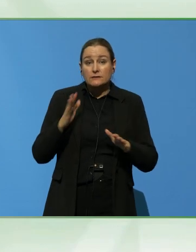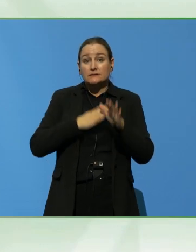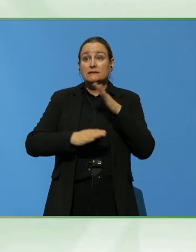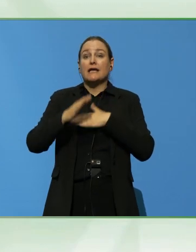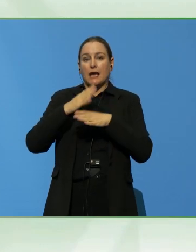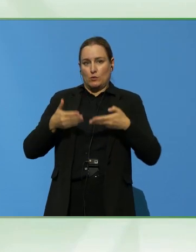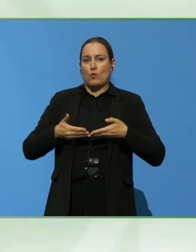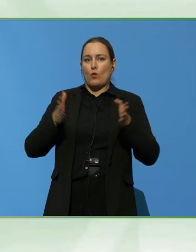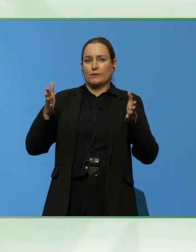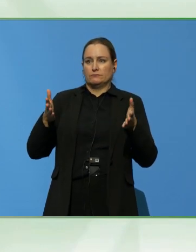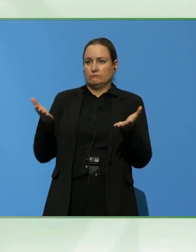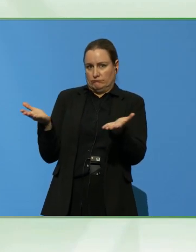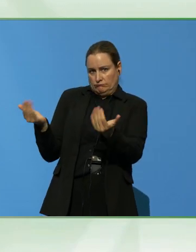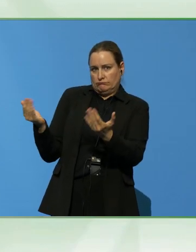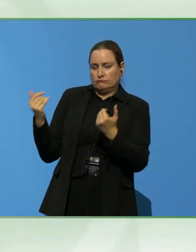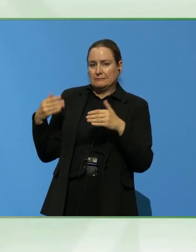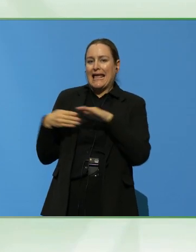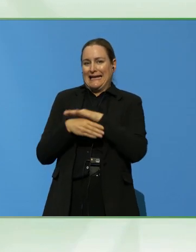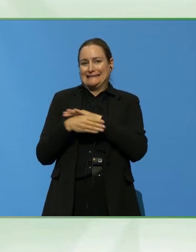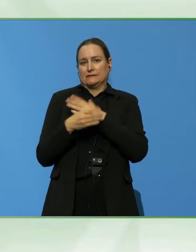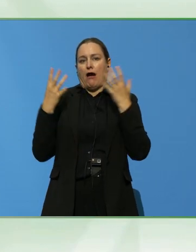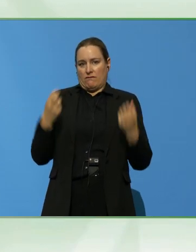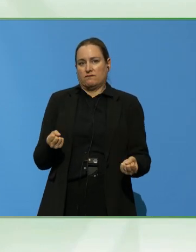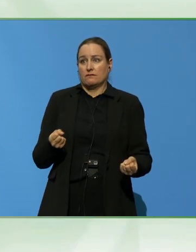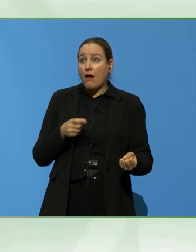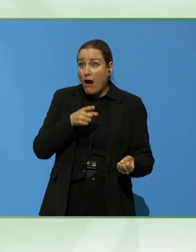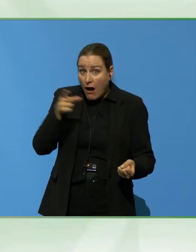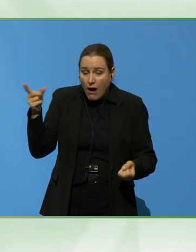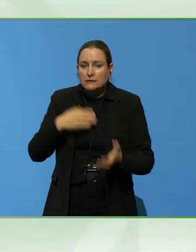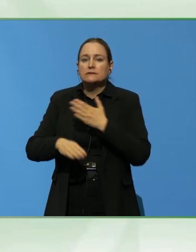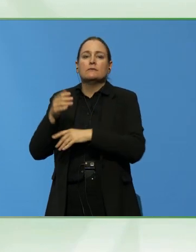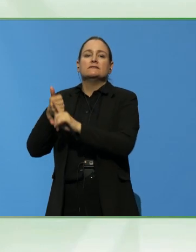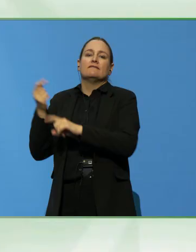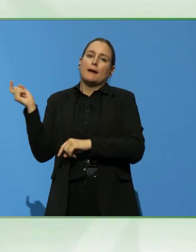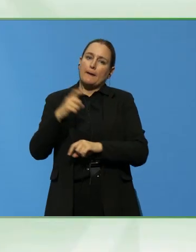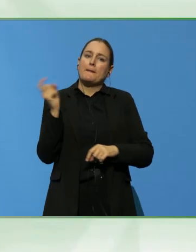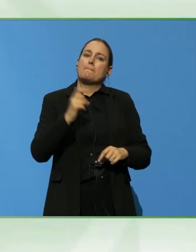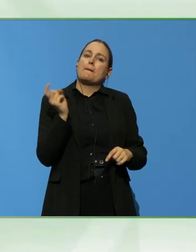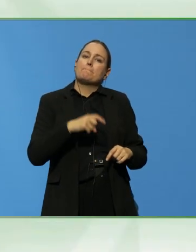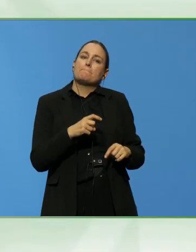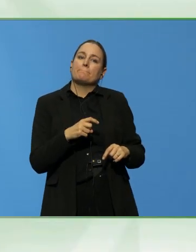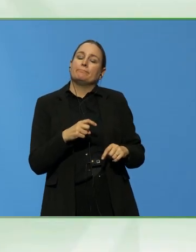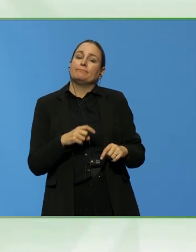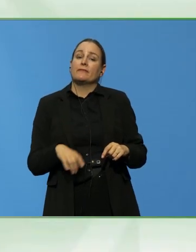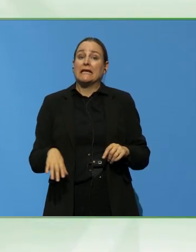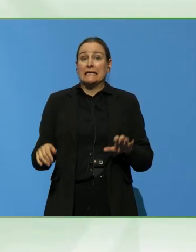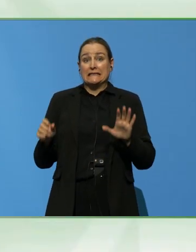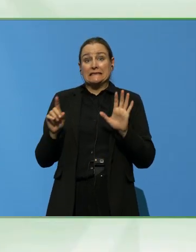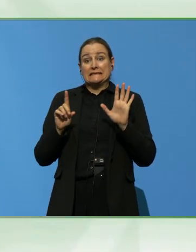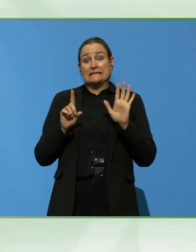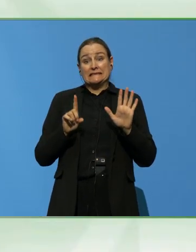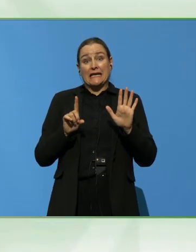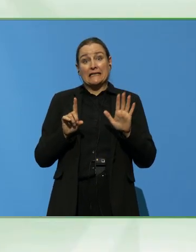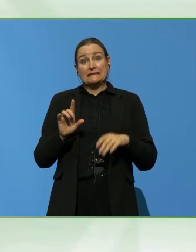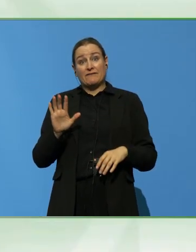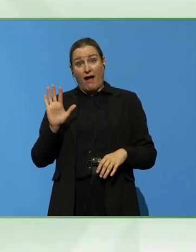And look like TwitchCon, we had 1 in 65 people with a visible